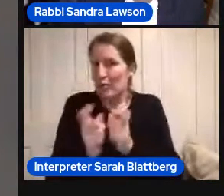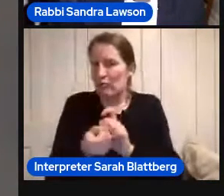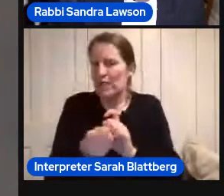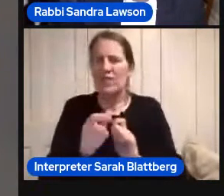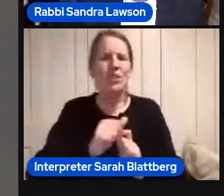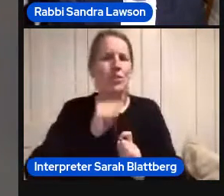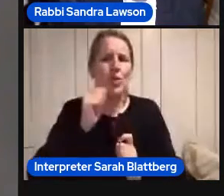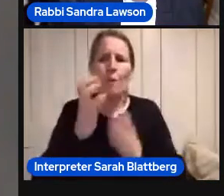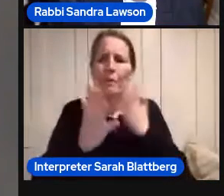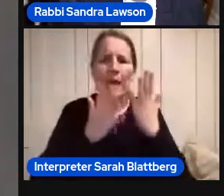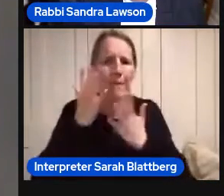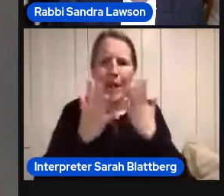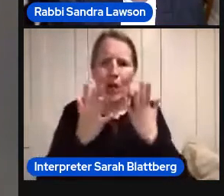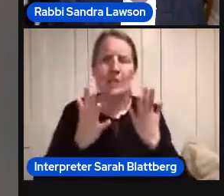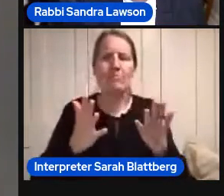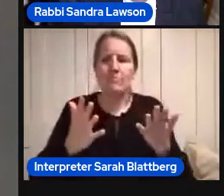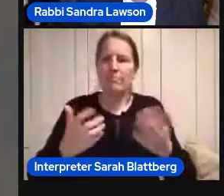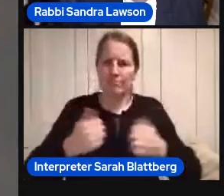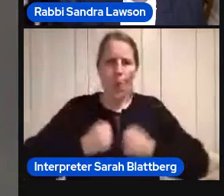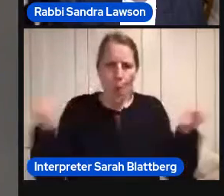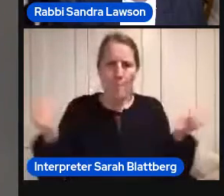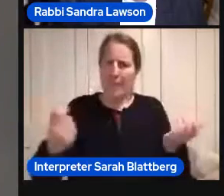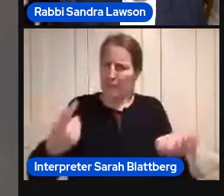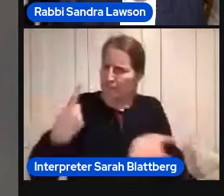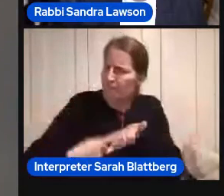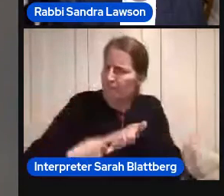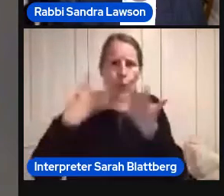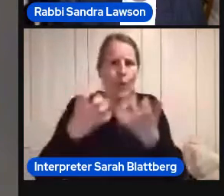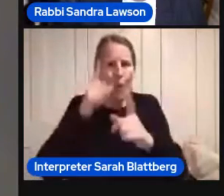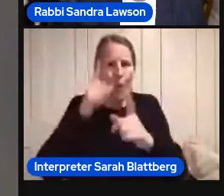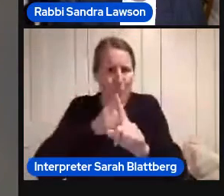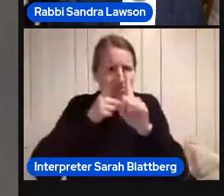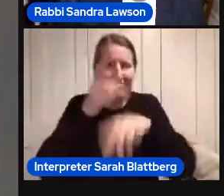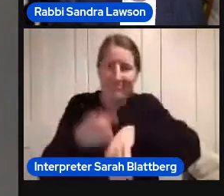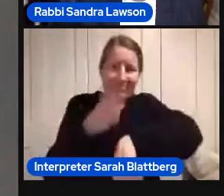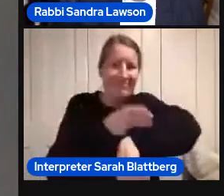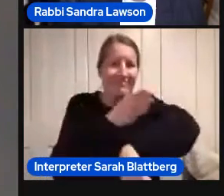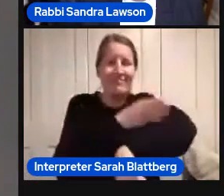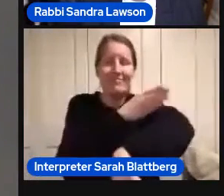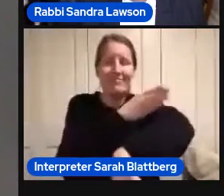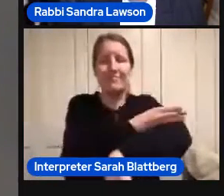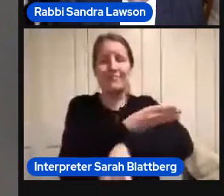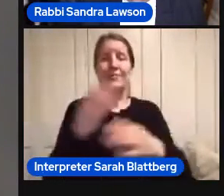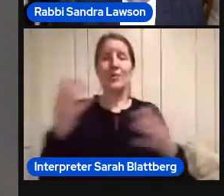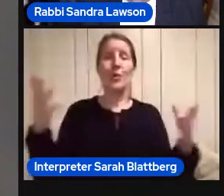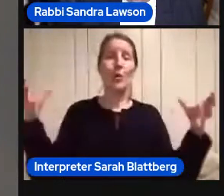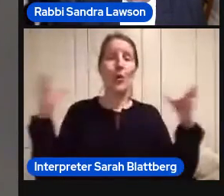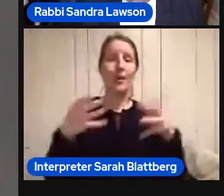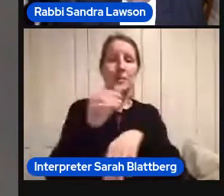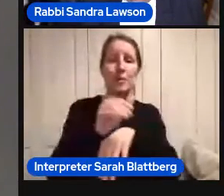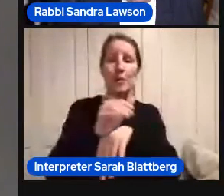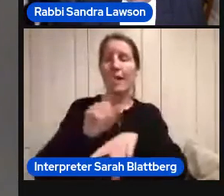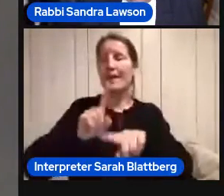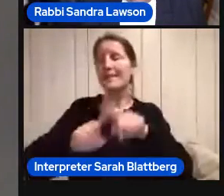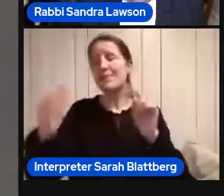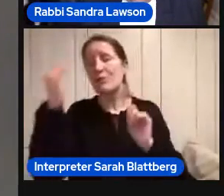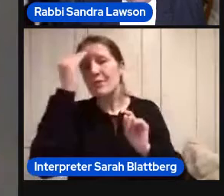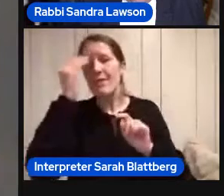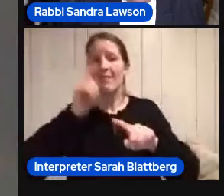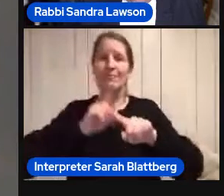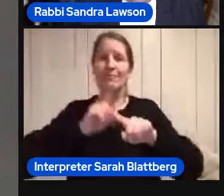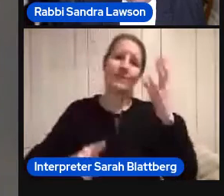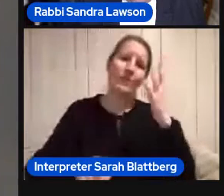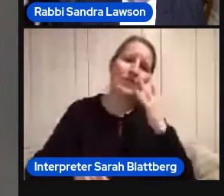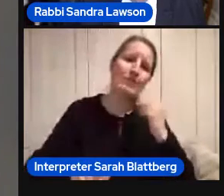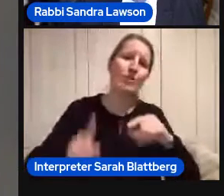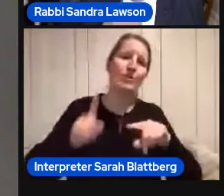We should be transparent and work towards that future. We gather tonight with different knowledge and experience. We gather with different histories,